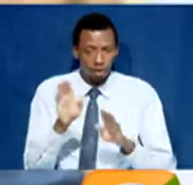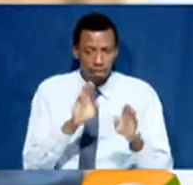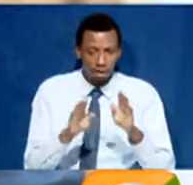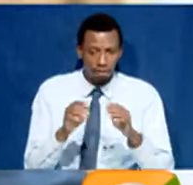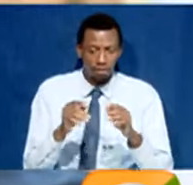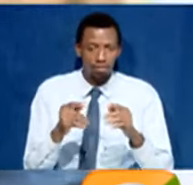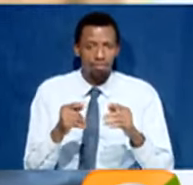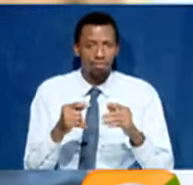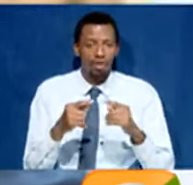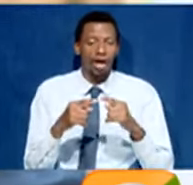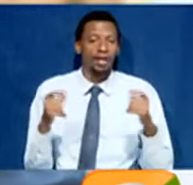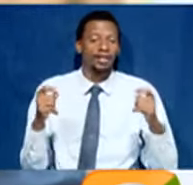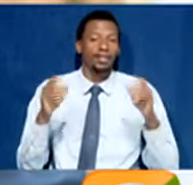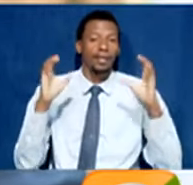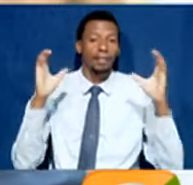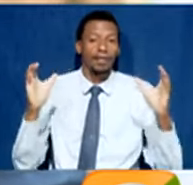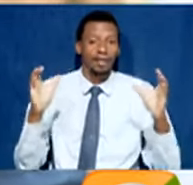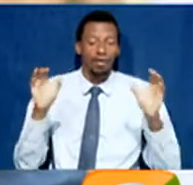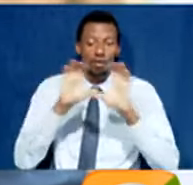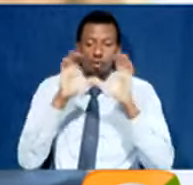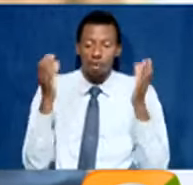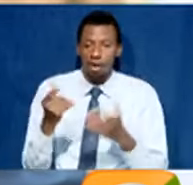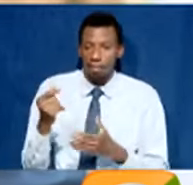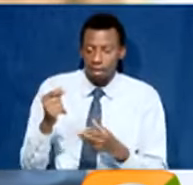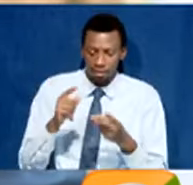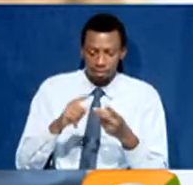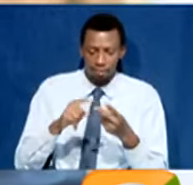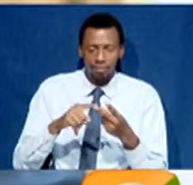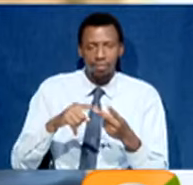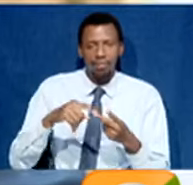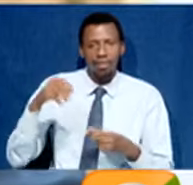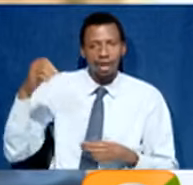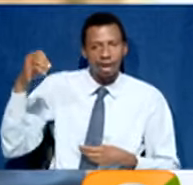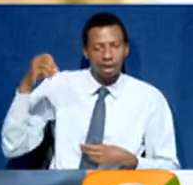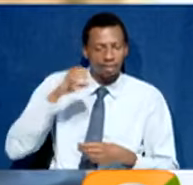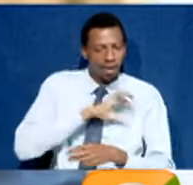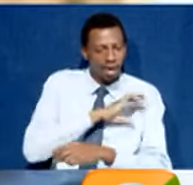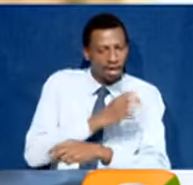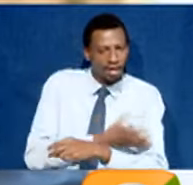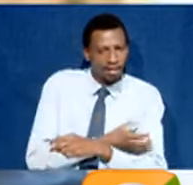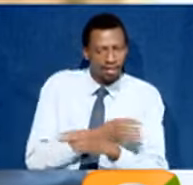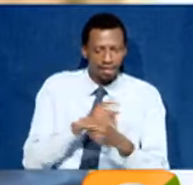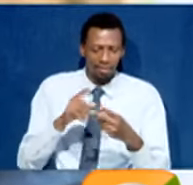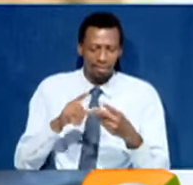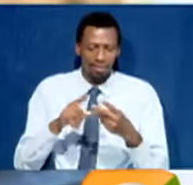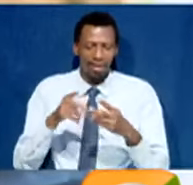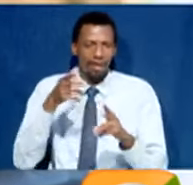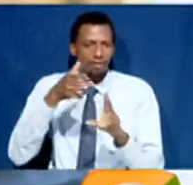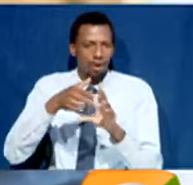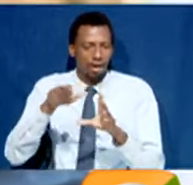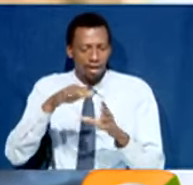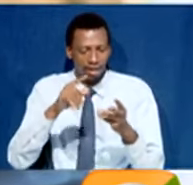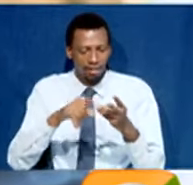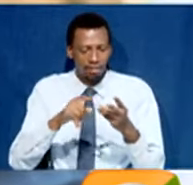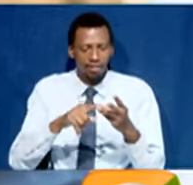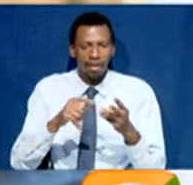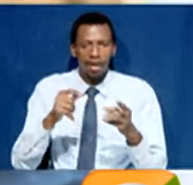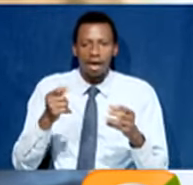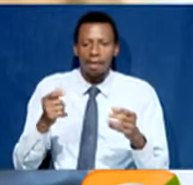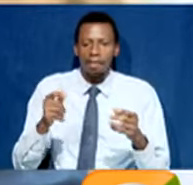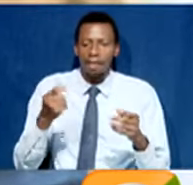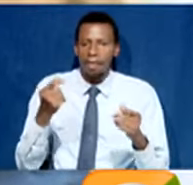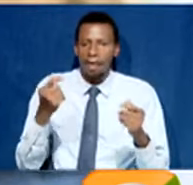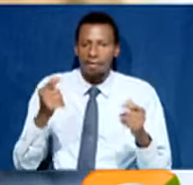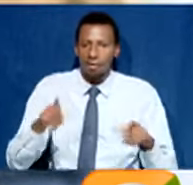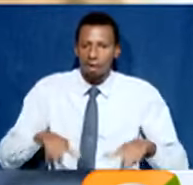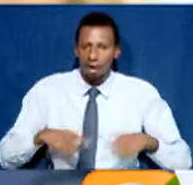currencies, global currencies. We've spoken a bit of energy and what is happening in the field sector. We also touched on cost of living. We have so much